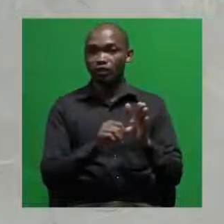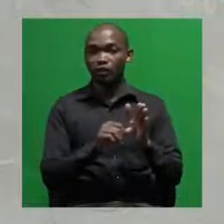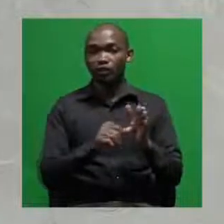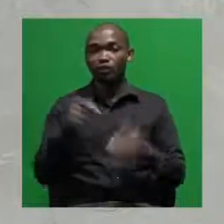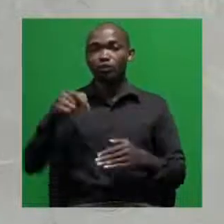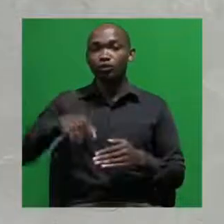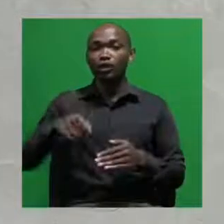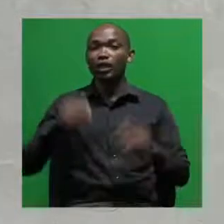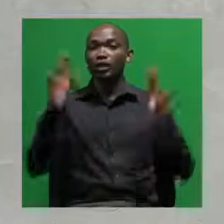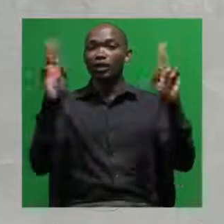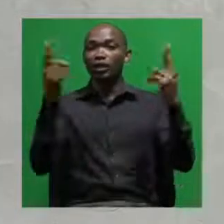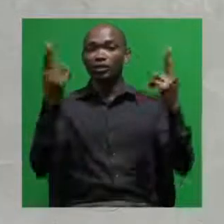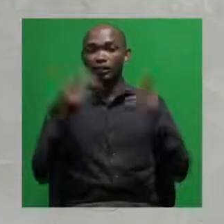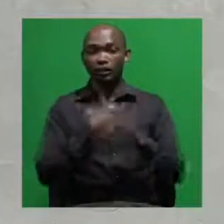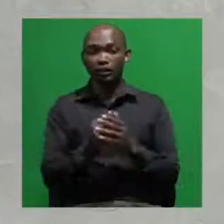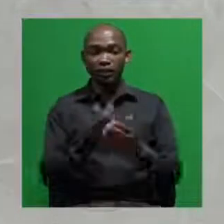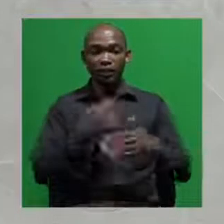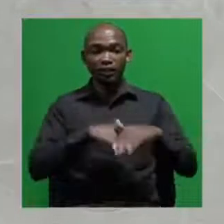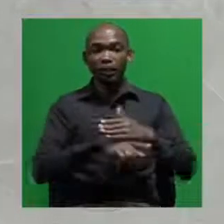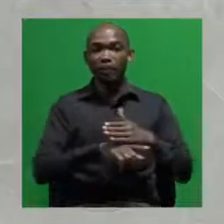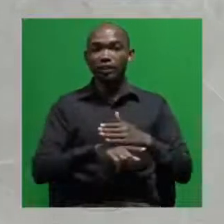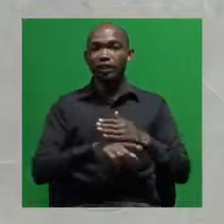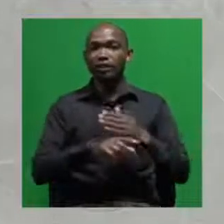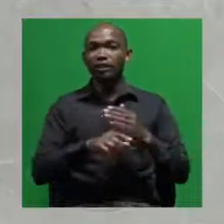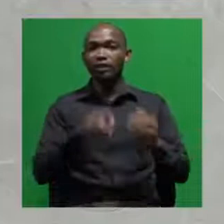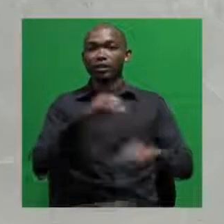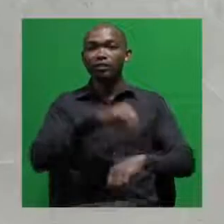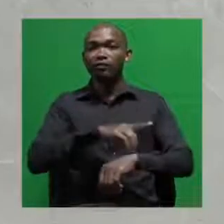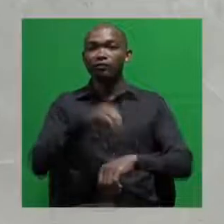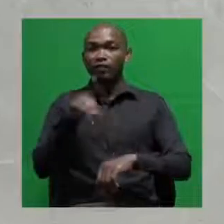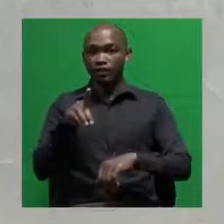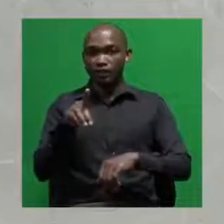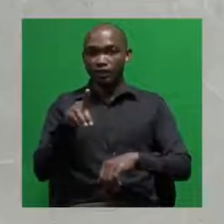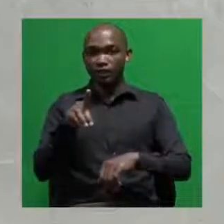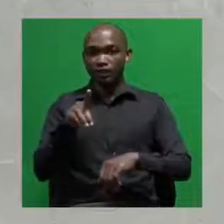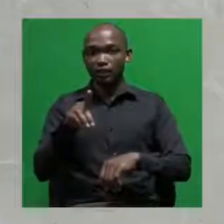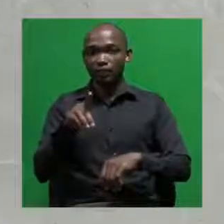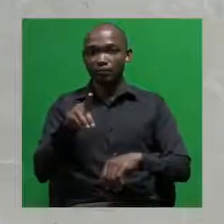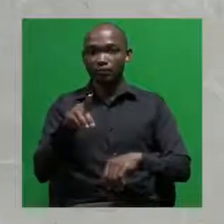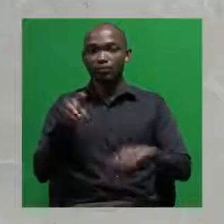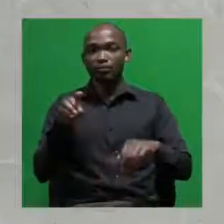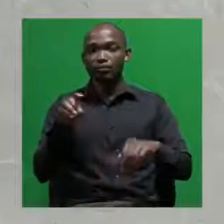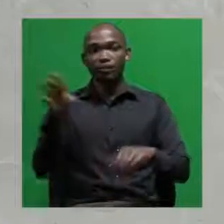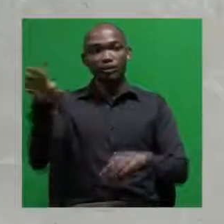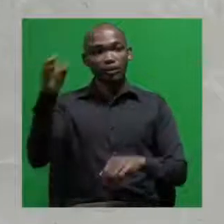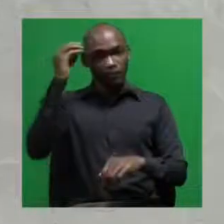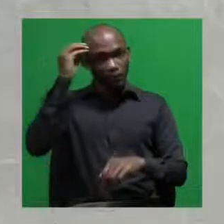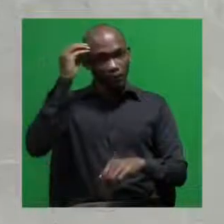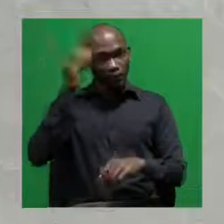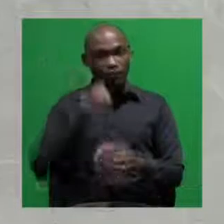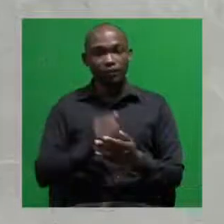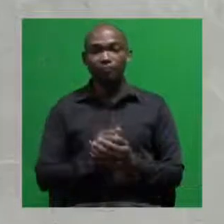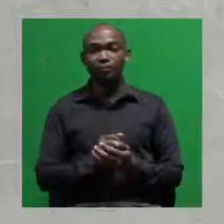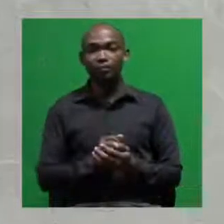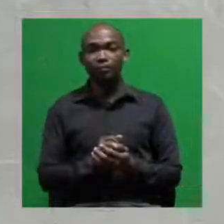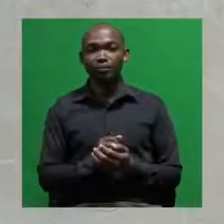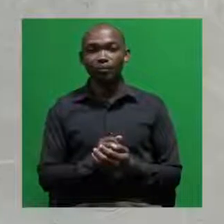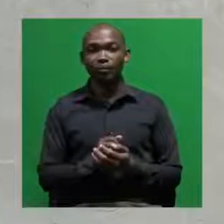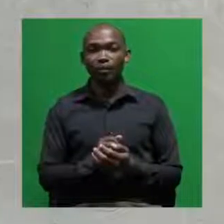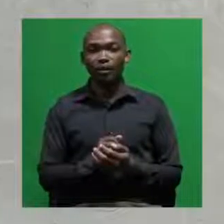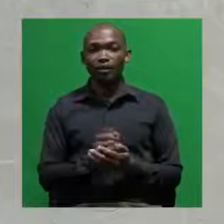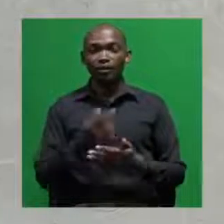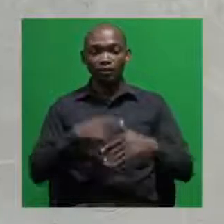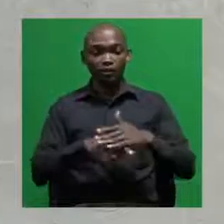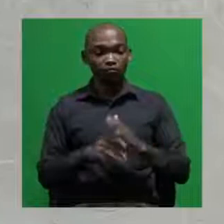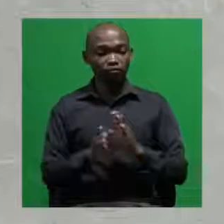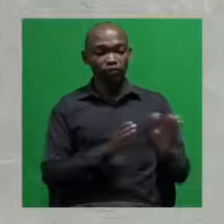subject concerning on the topic of temperature, and our today's subtopic